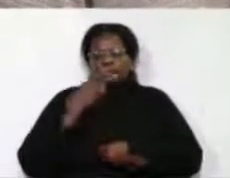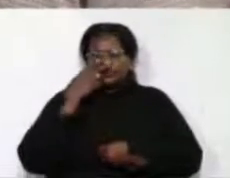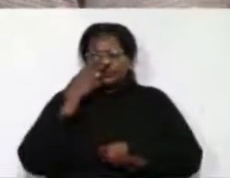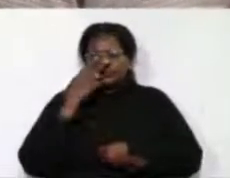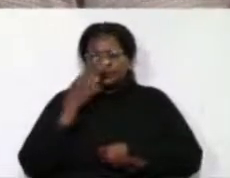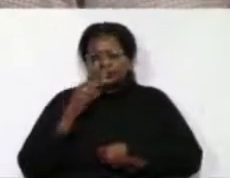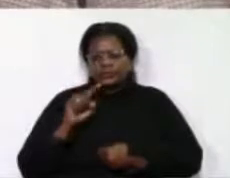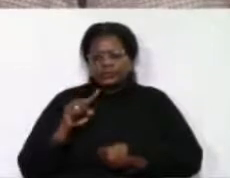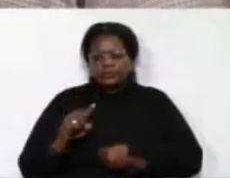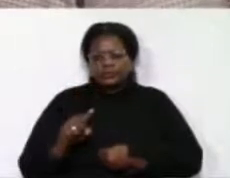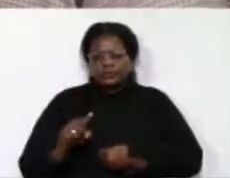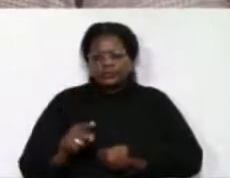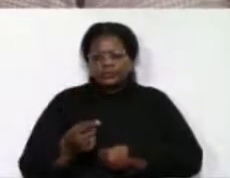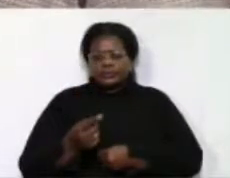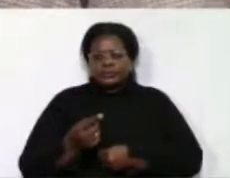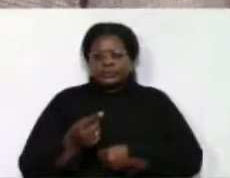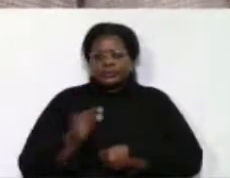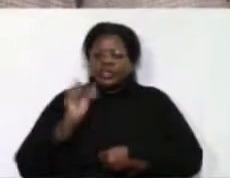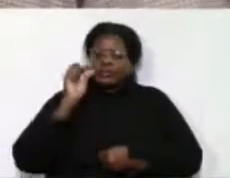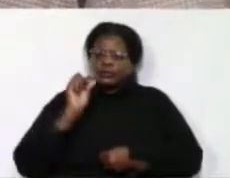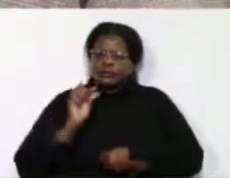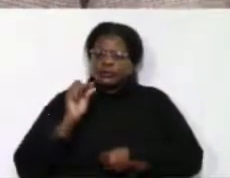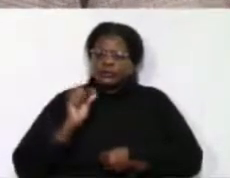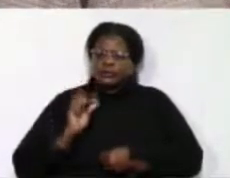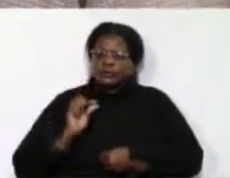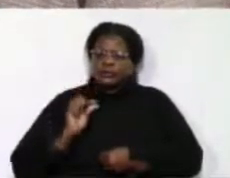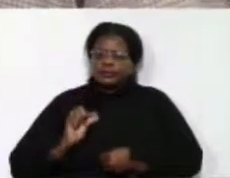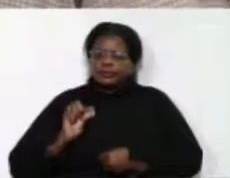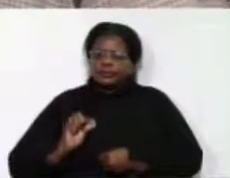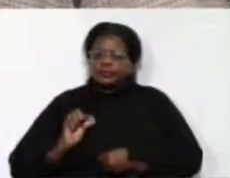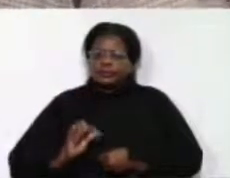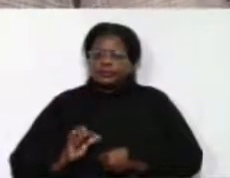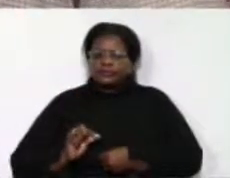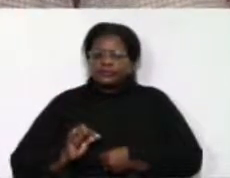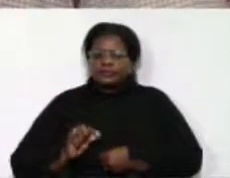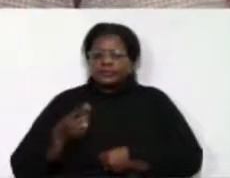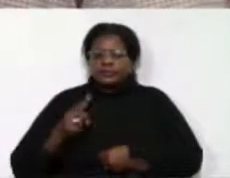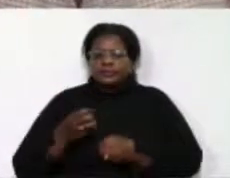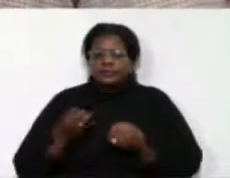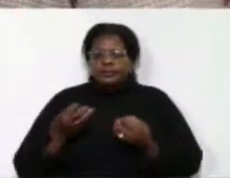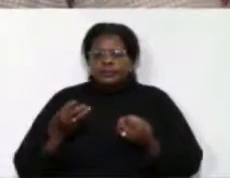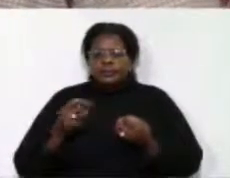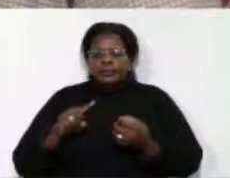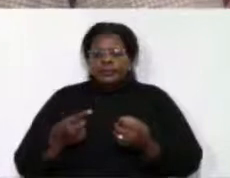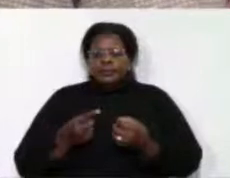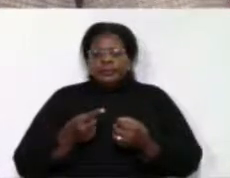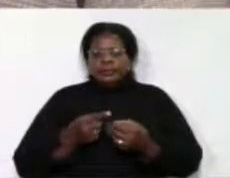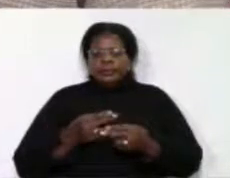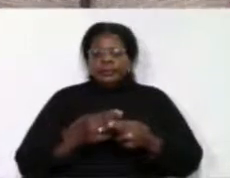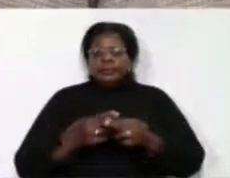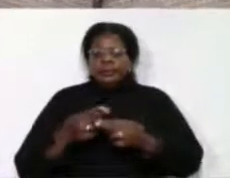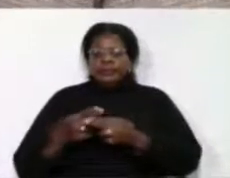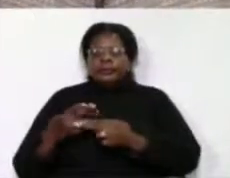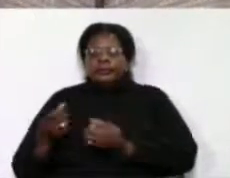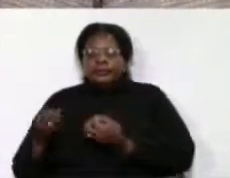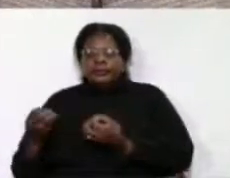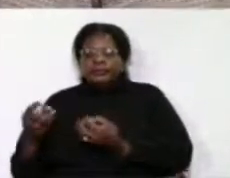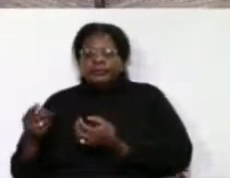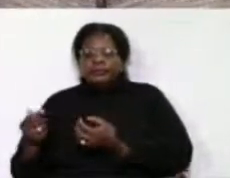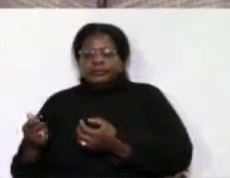are either getting smaller, like they're being sold off, and the liabilities are growing, like you're taking on more debt. And then this ratio